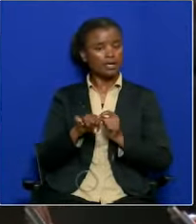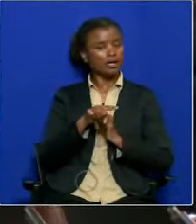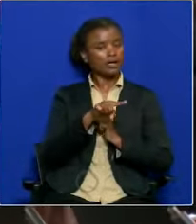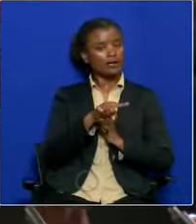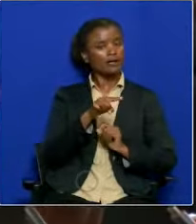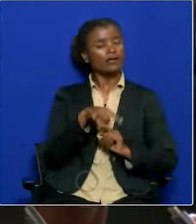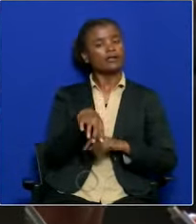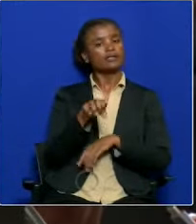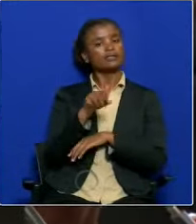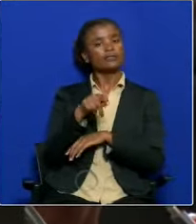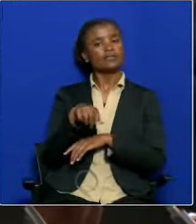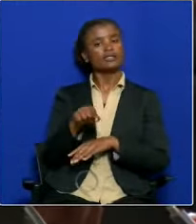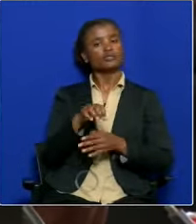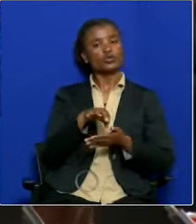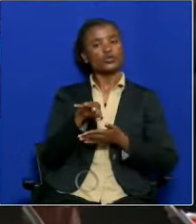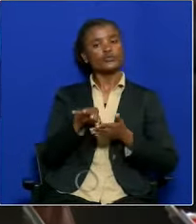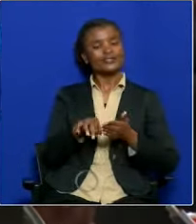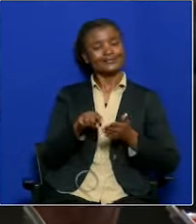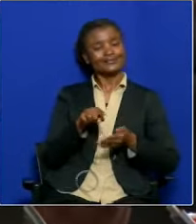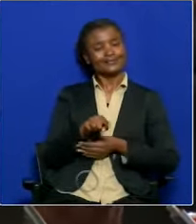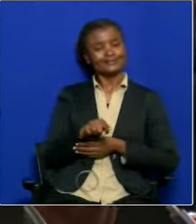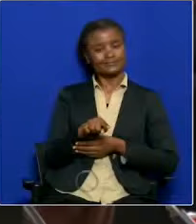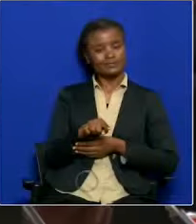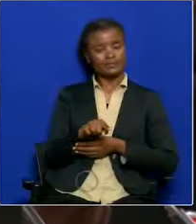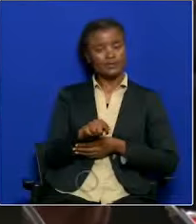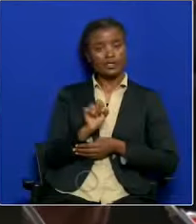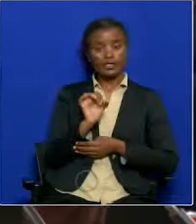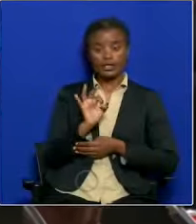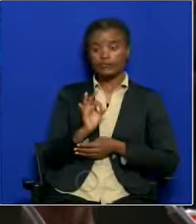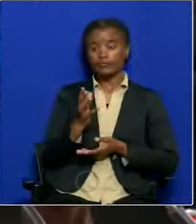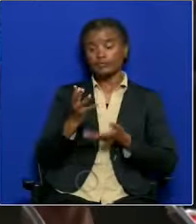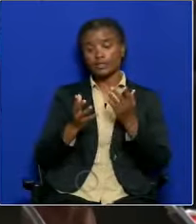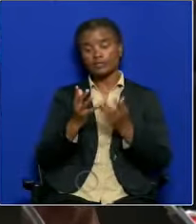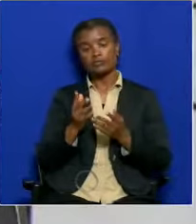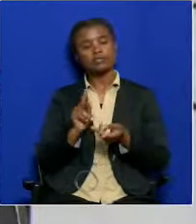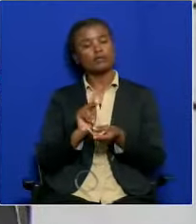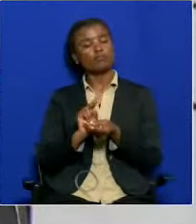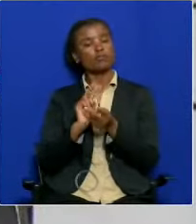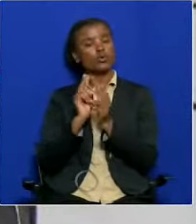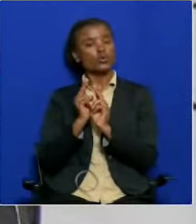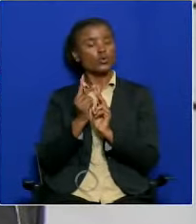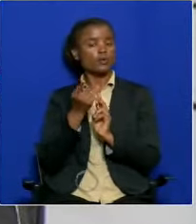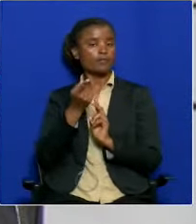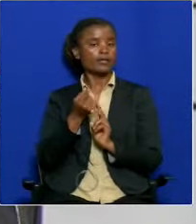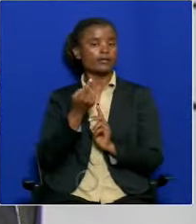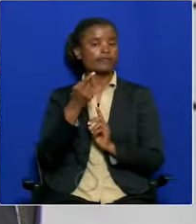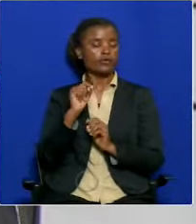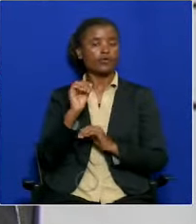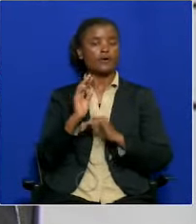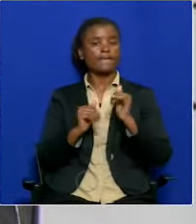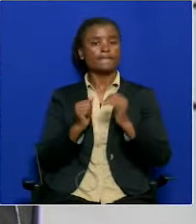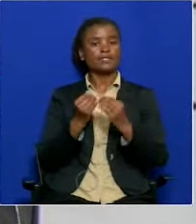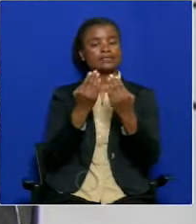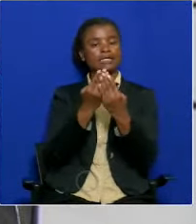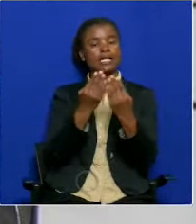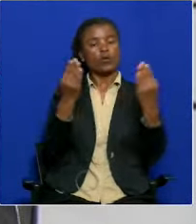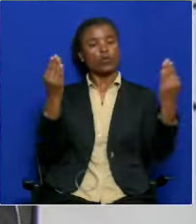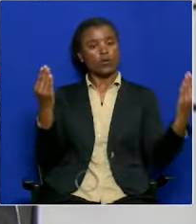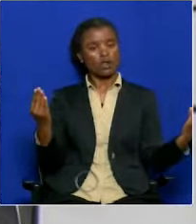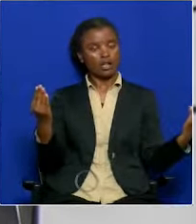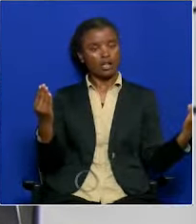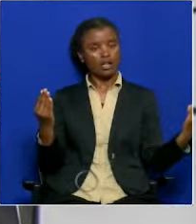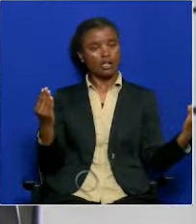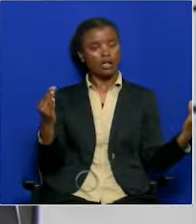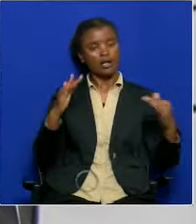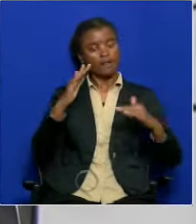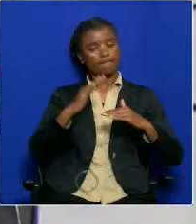So even if you had used for the money for building a wall, you are now faced in that moment knowing these two facts